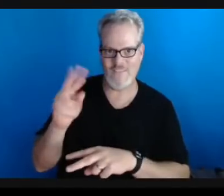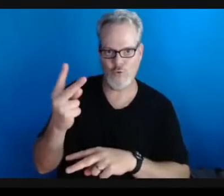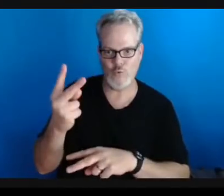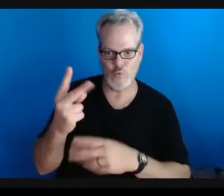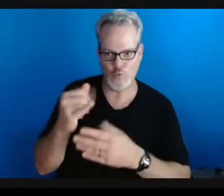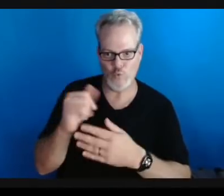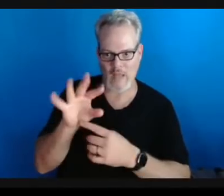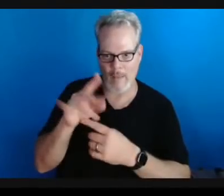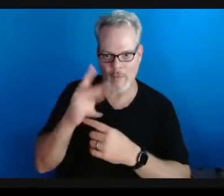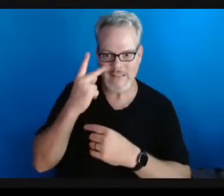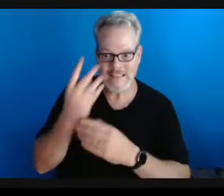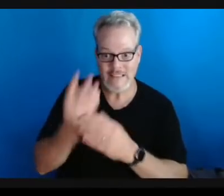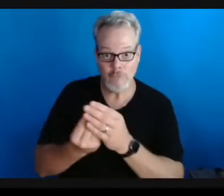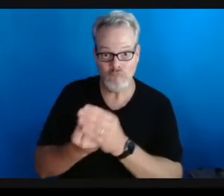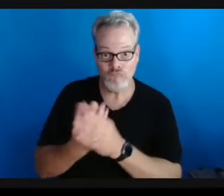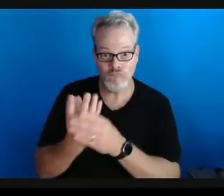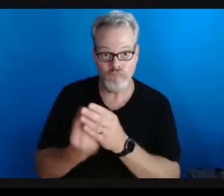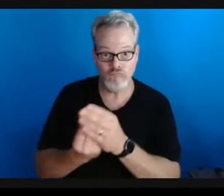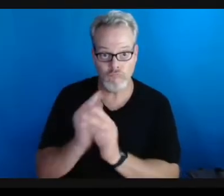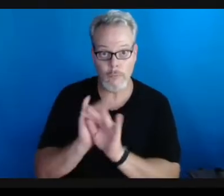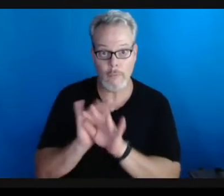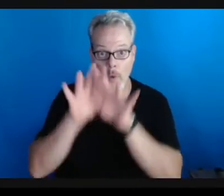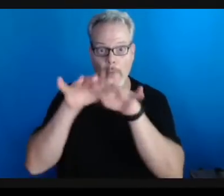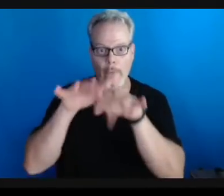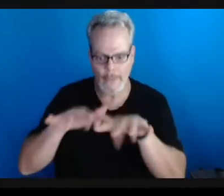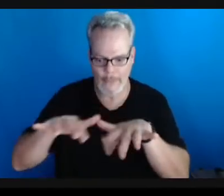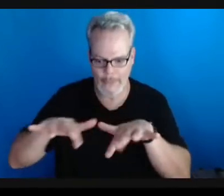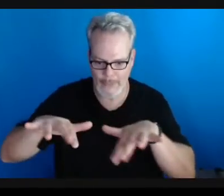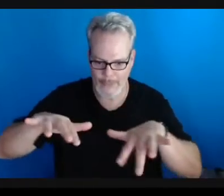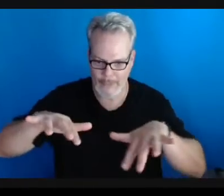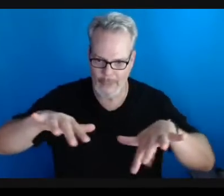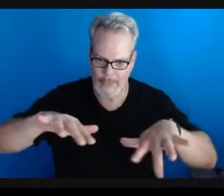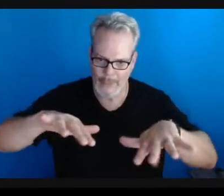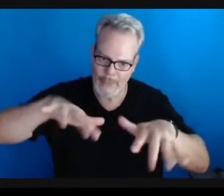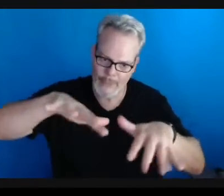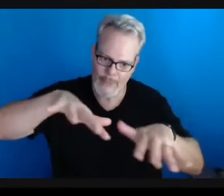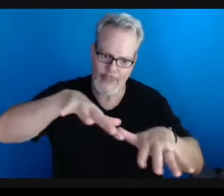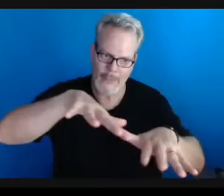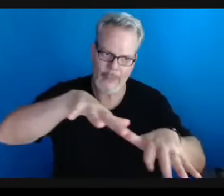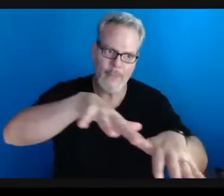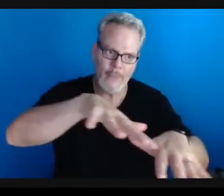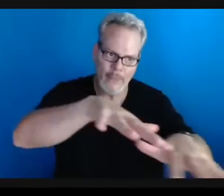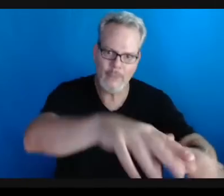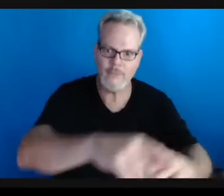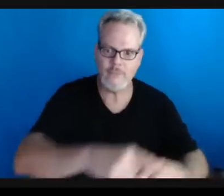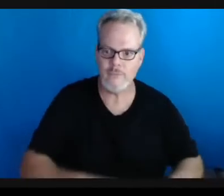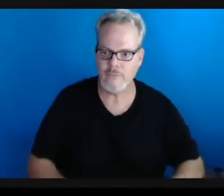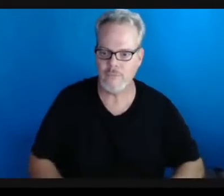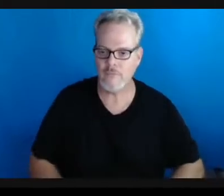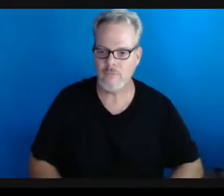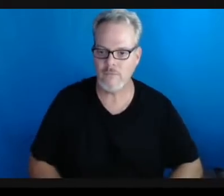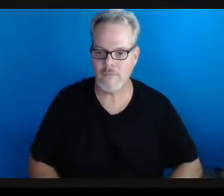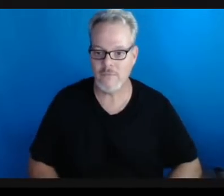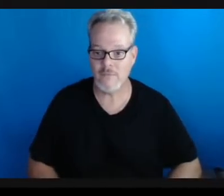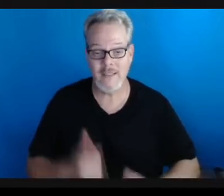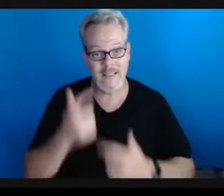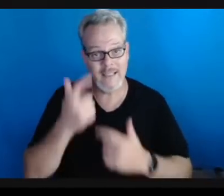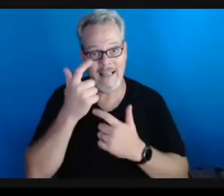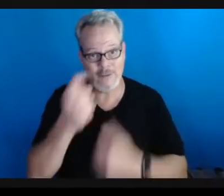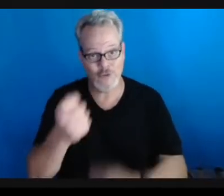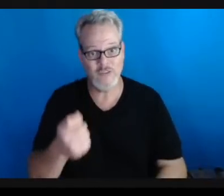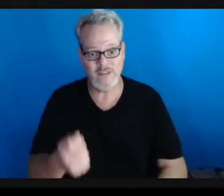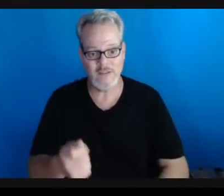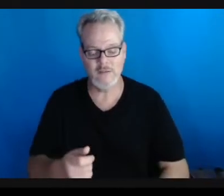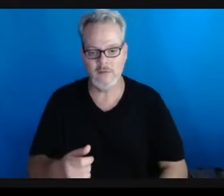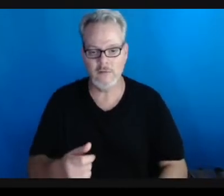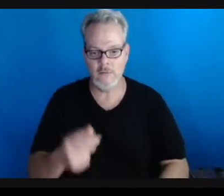it is, those overflows, and then that big movement of lava. And so this is interesting. We saw the